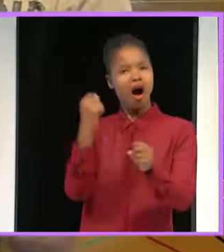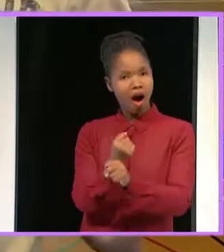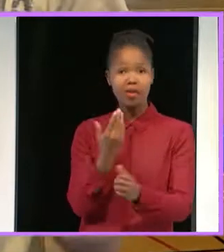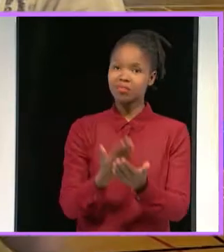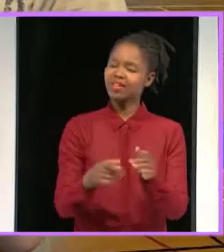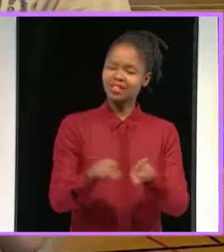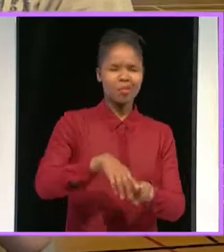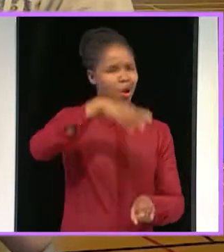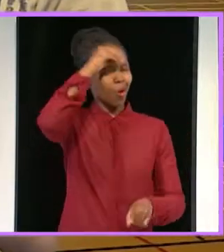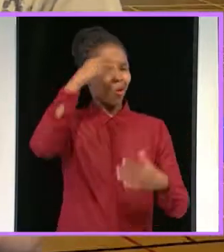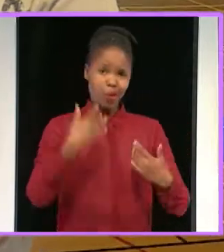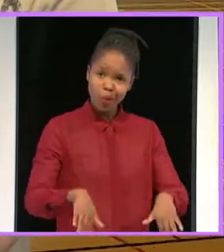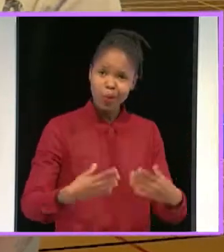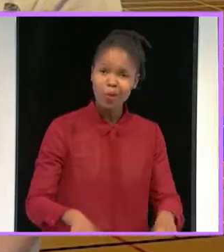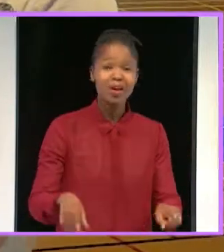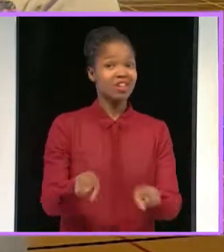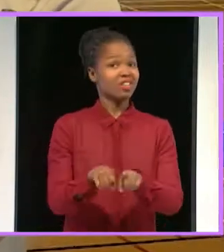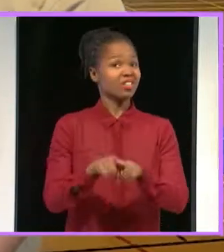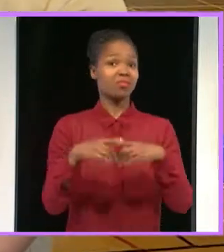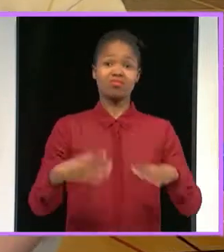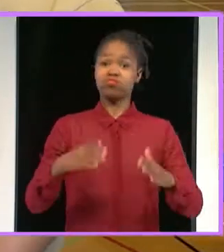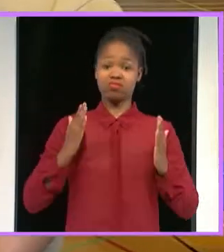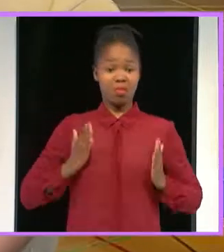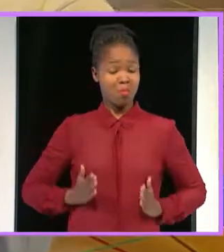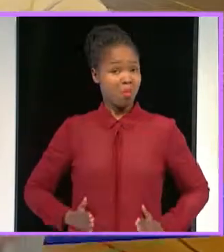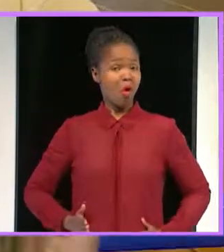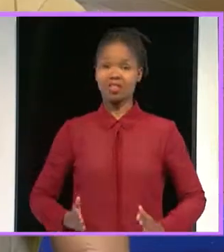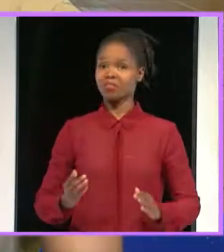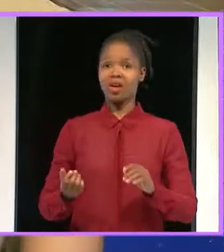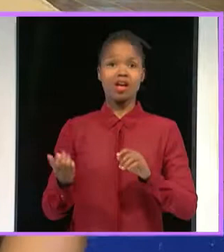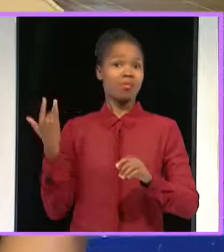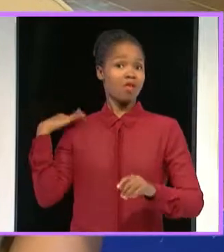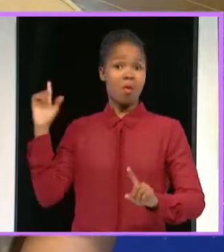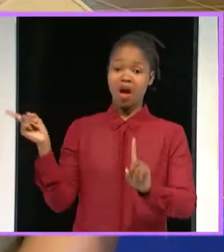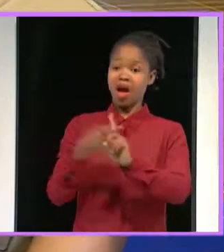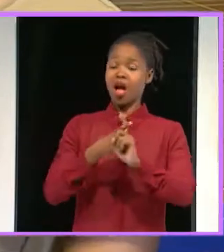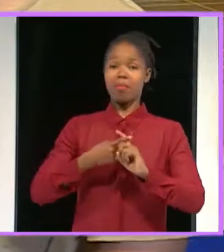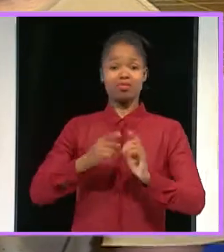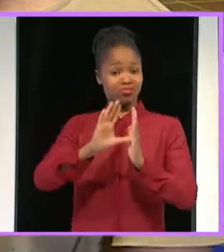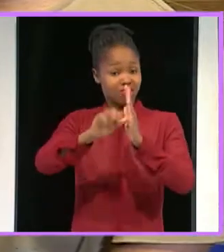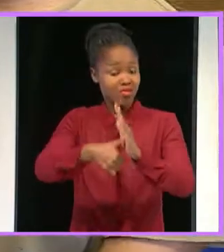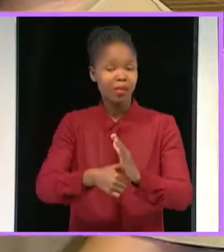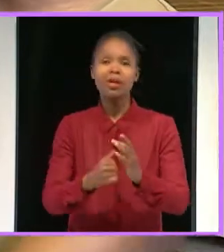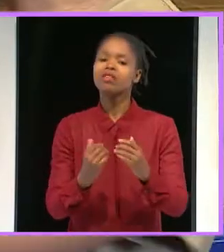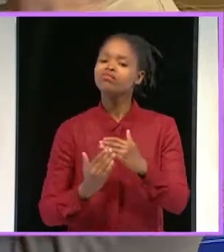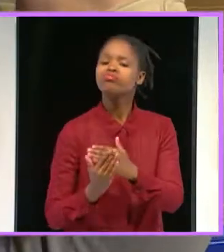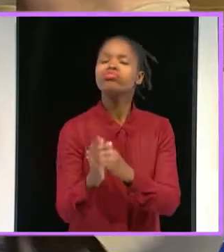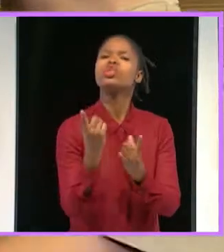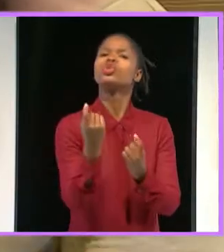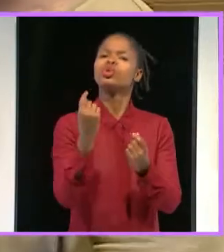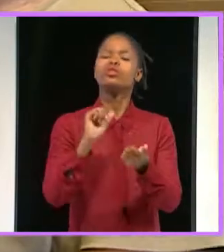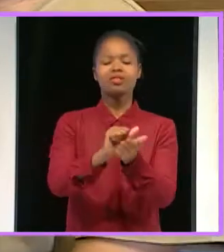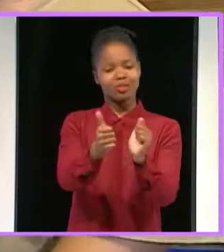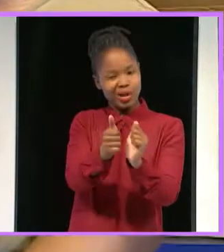we also say the best form of rehabilitation after any kind of accident is through sport. You know, the